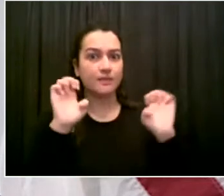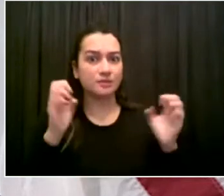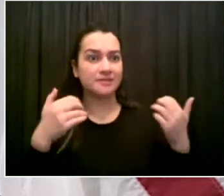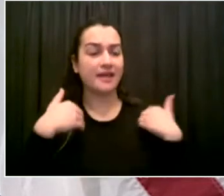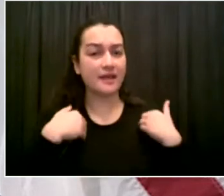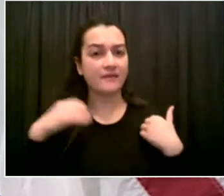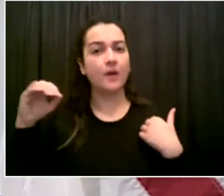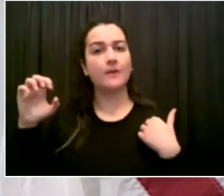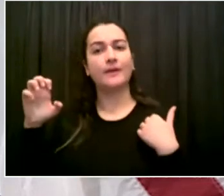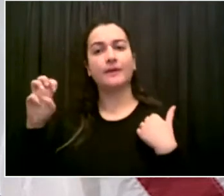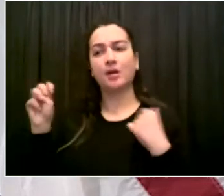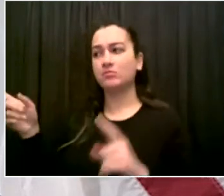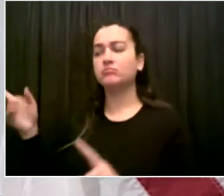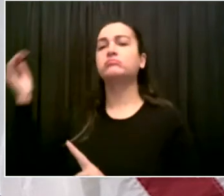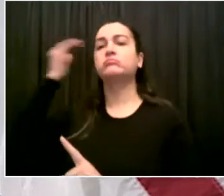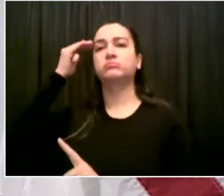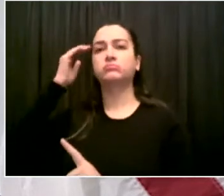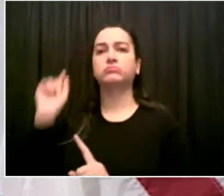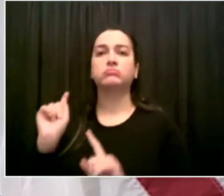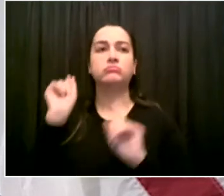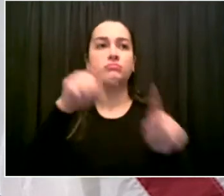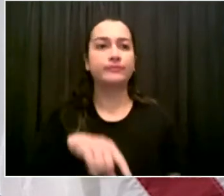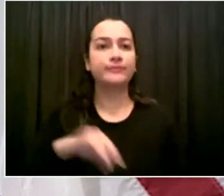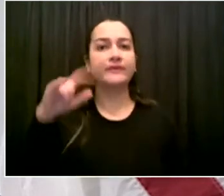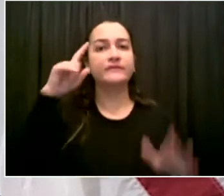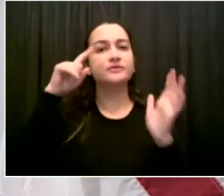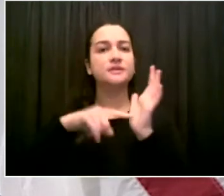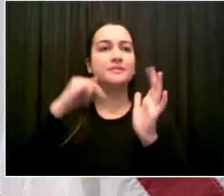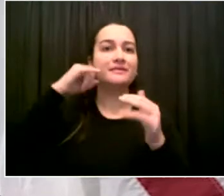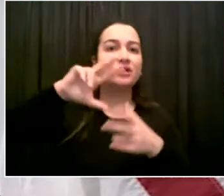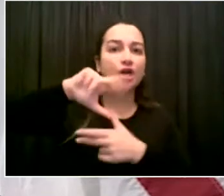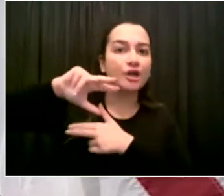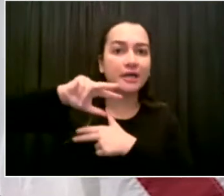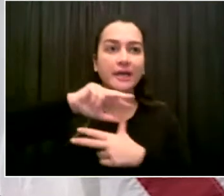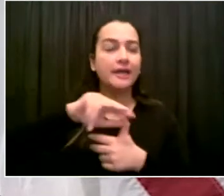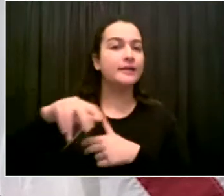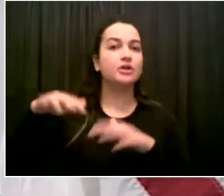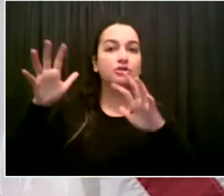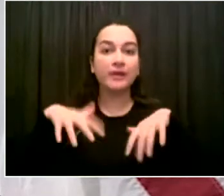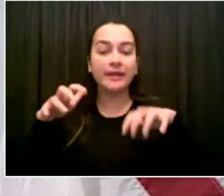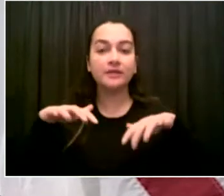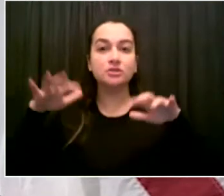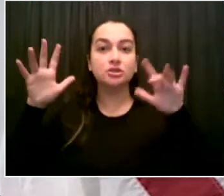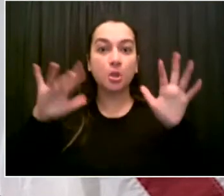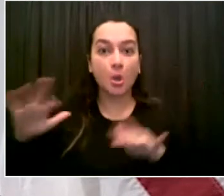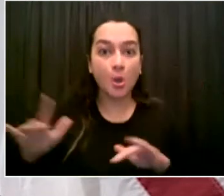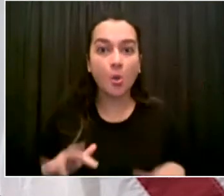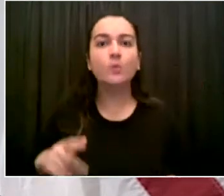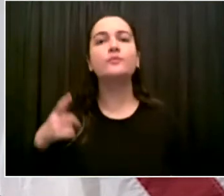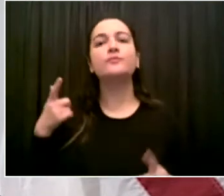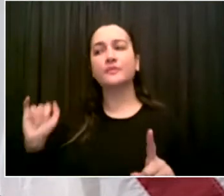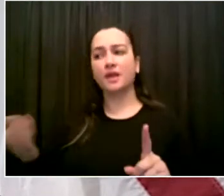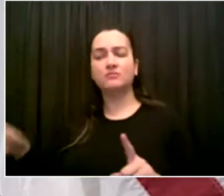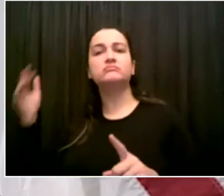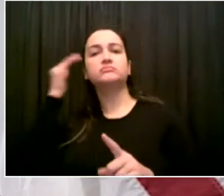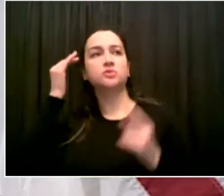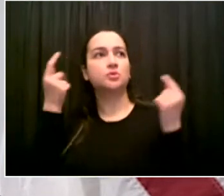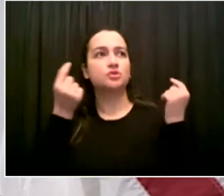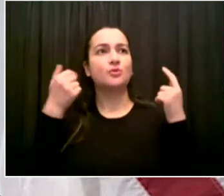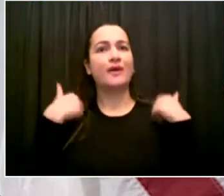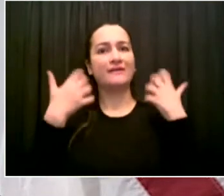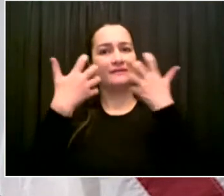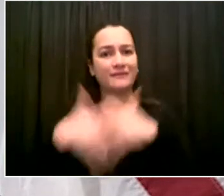Nature or any other challenge that may exist. And our emergency management team has been led